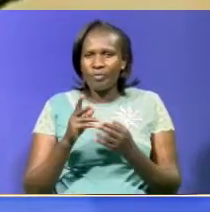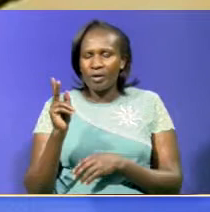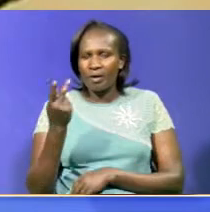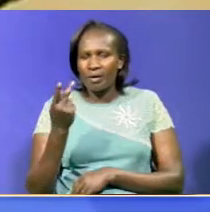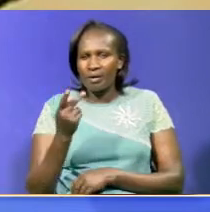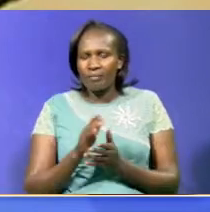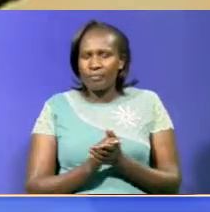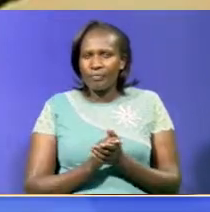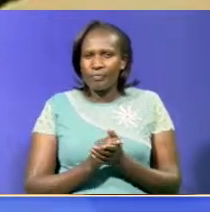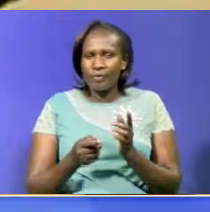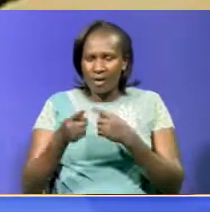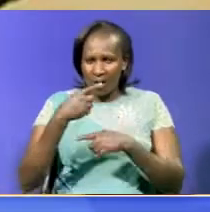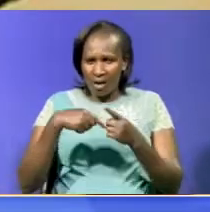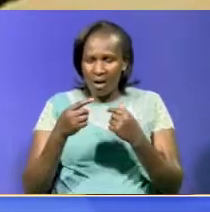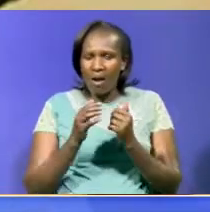They have come to